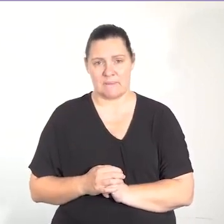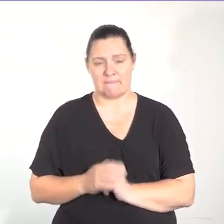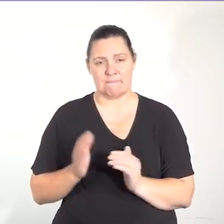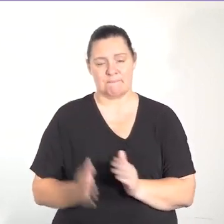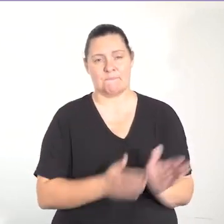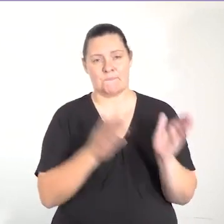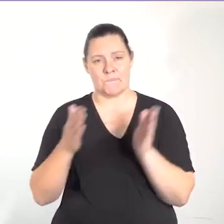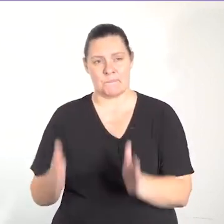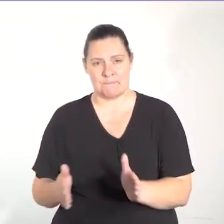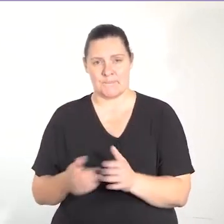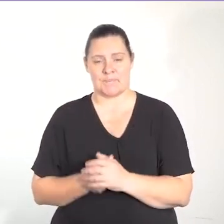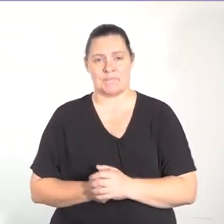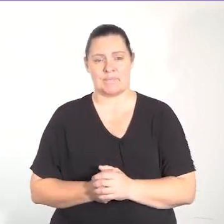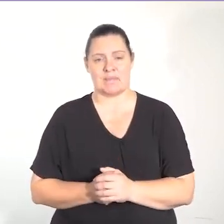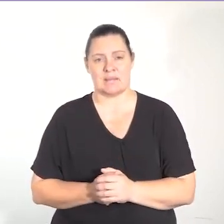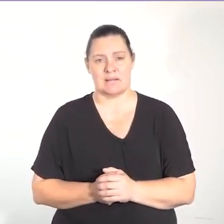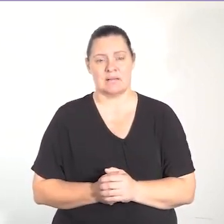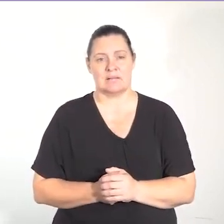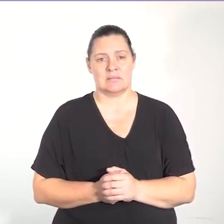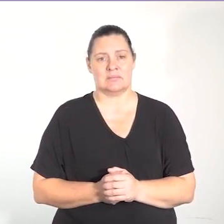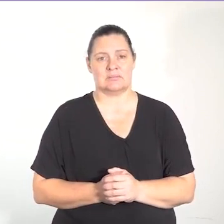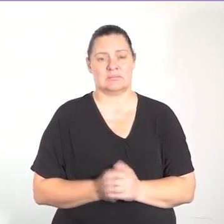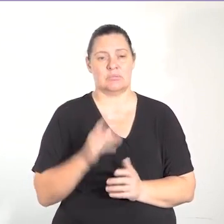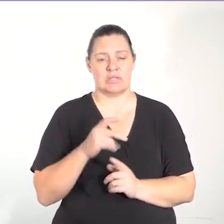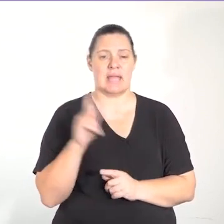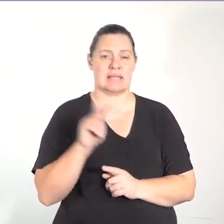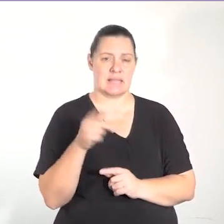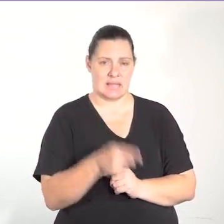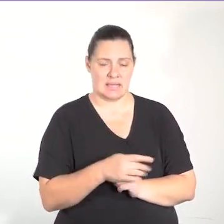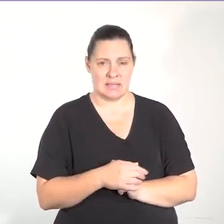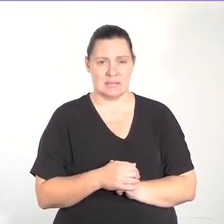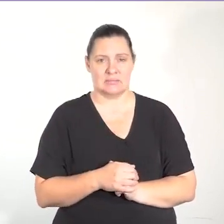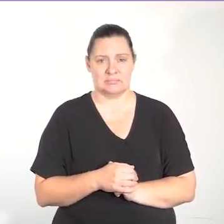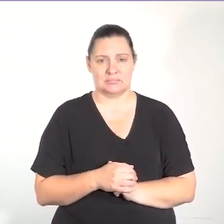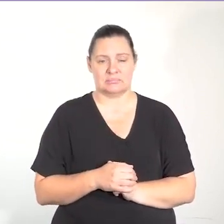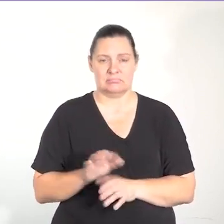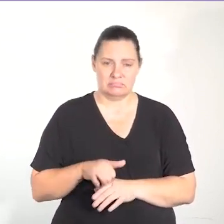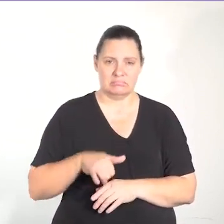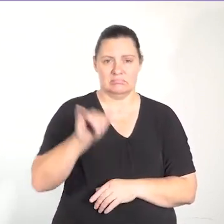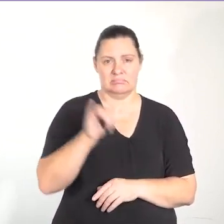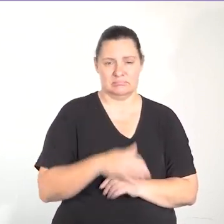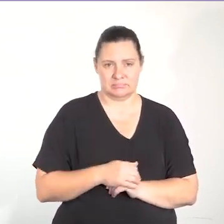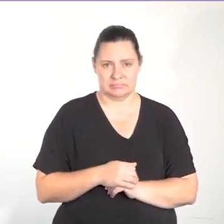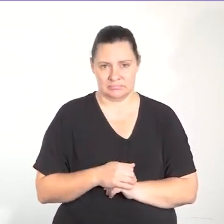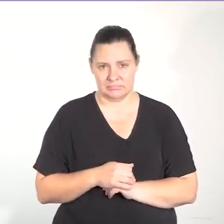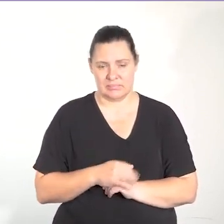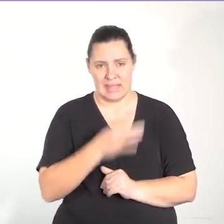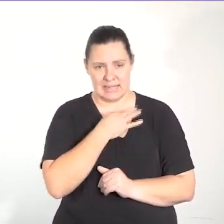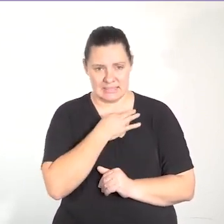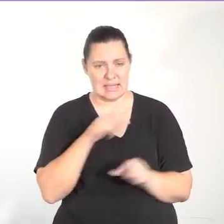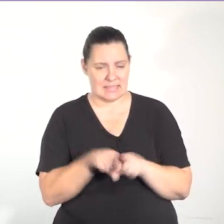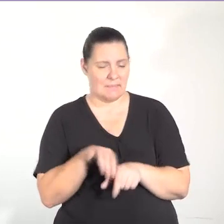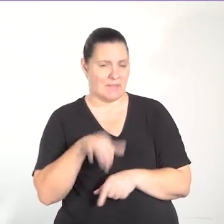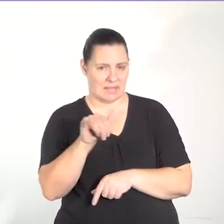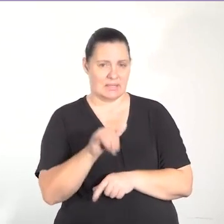Okay, let's move on to the next one. Now, Busi and Kensani are on a flight to England. So we are still on the